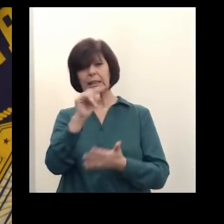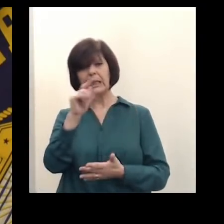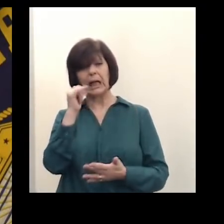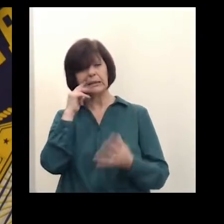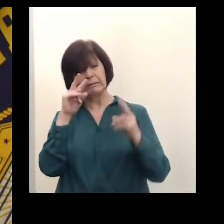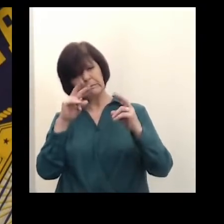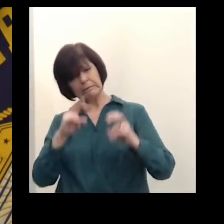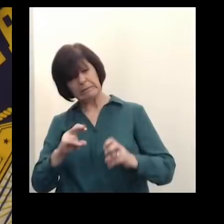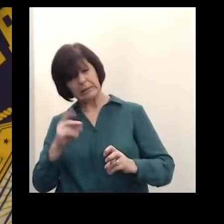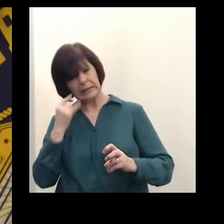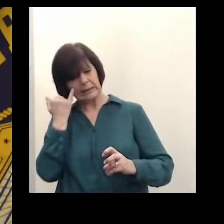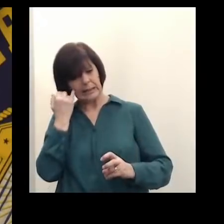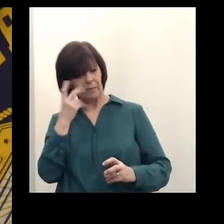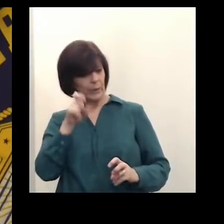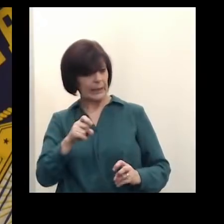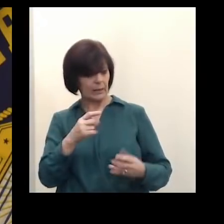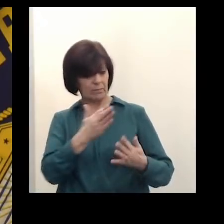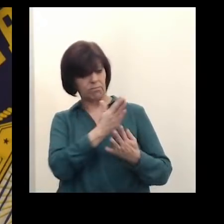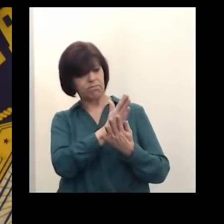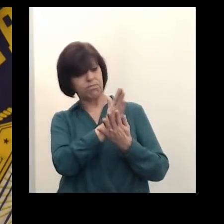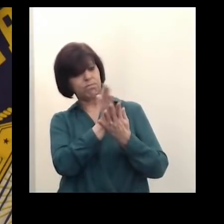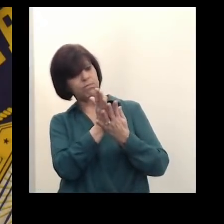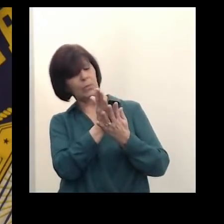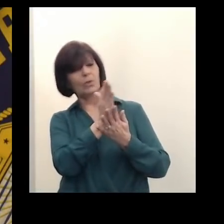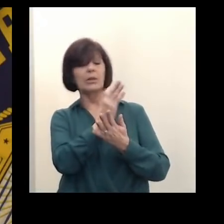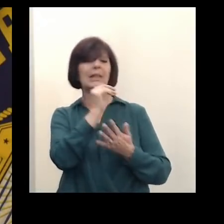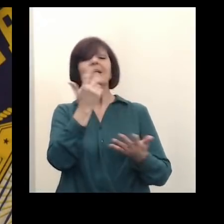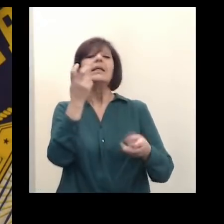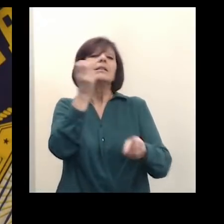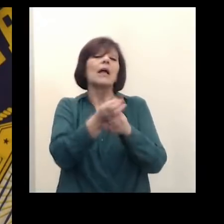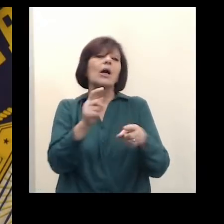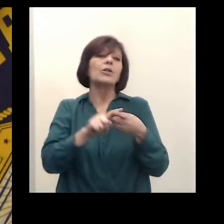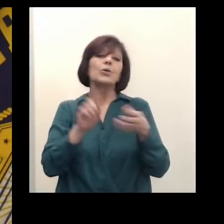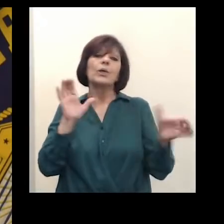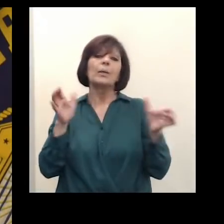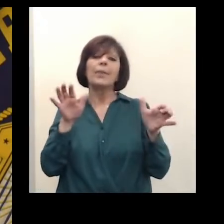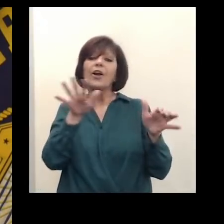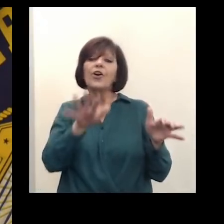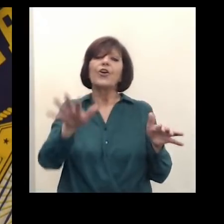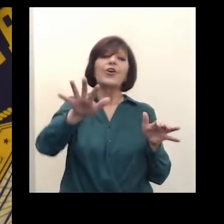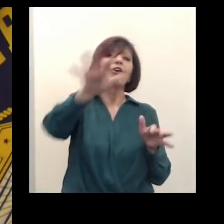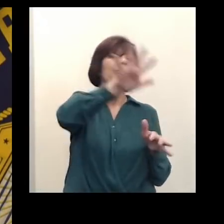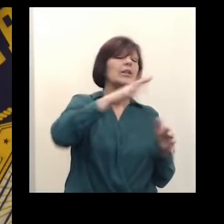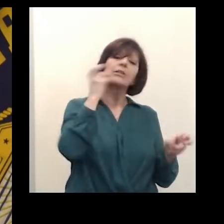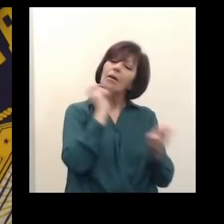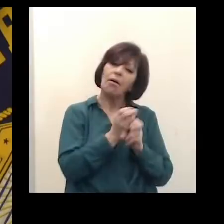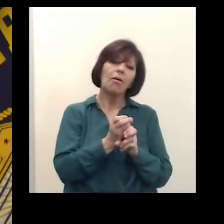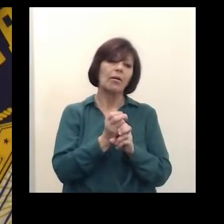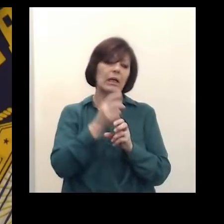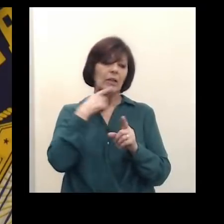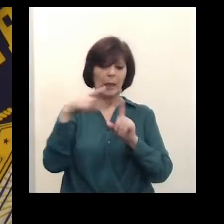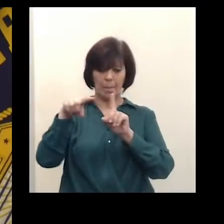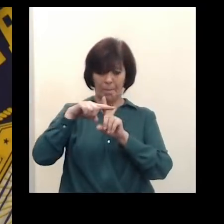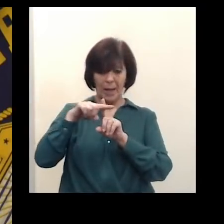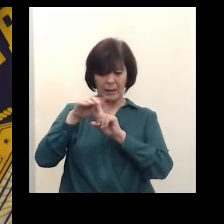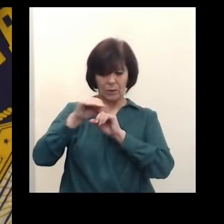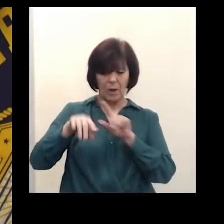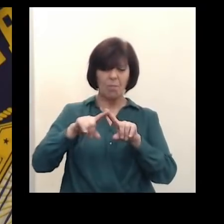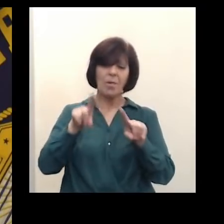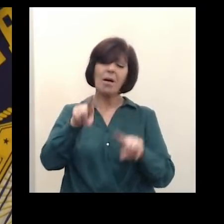need to take further action. It's very difficult to compare region to region. You can look at positivity rates, but you also have to